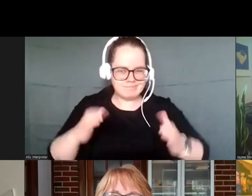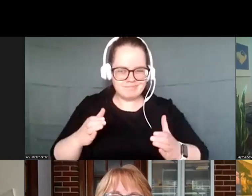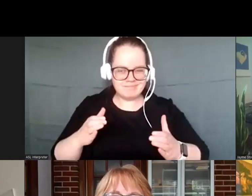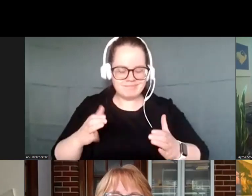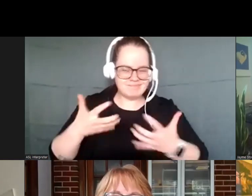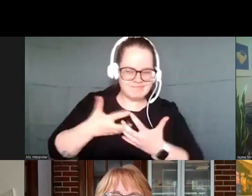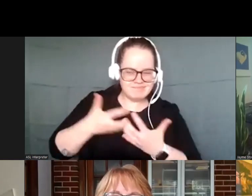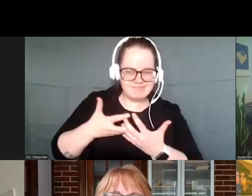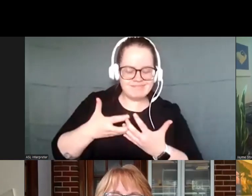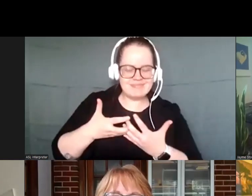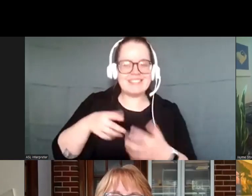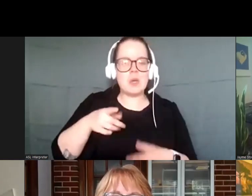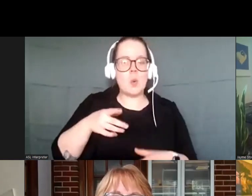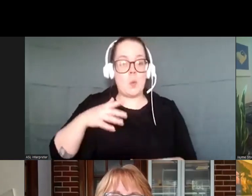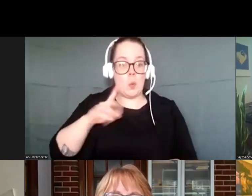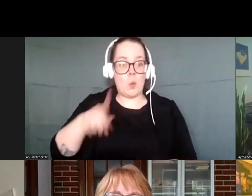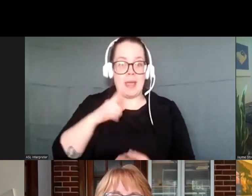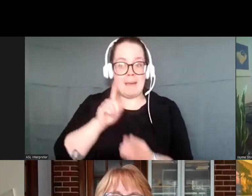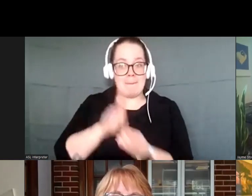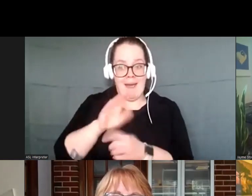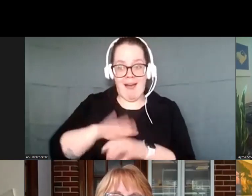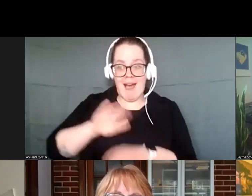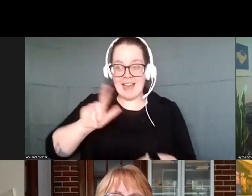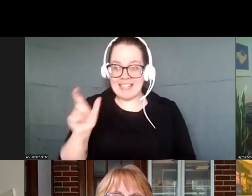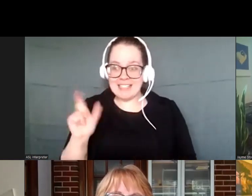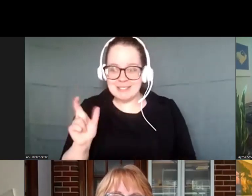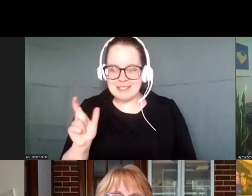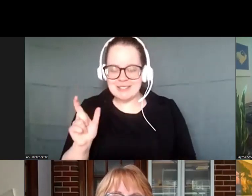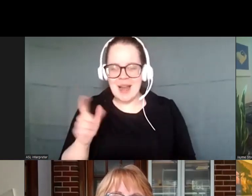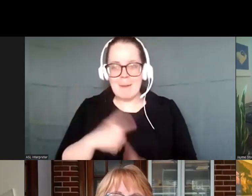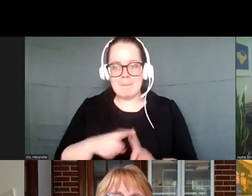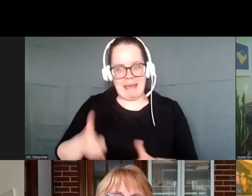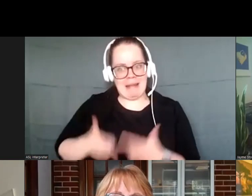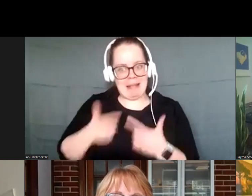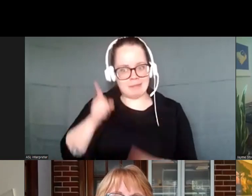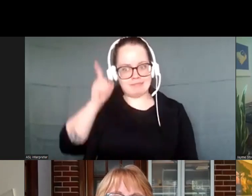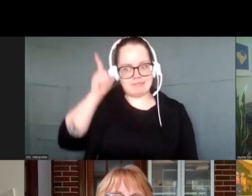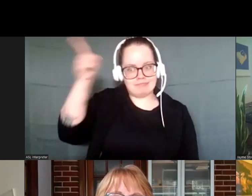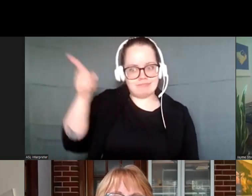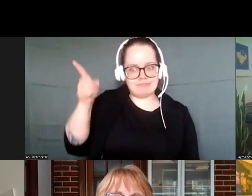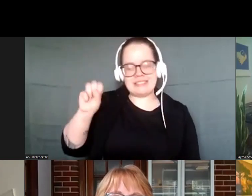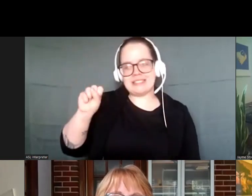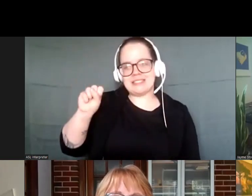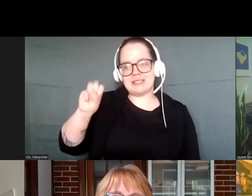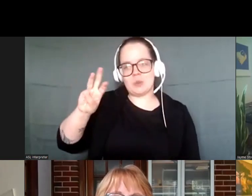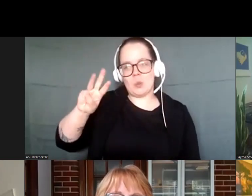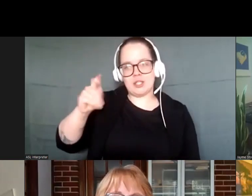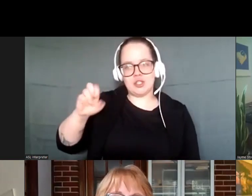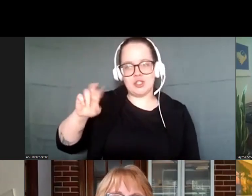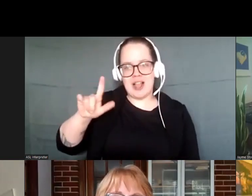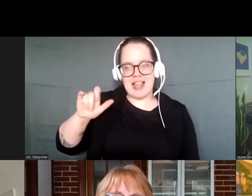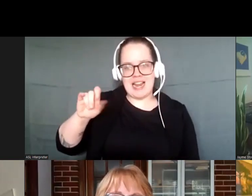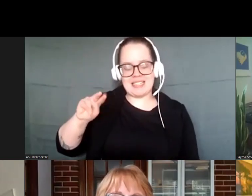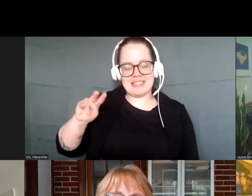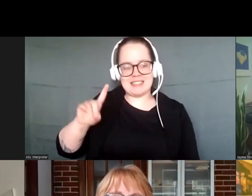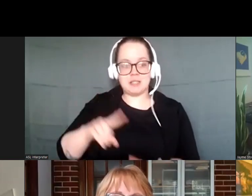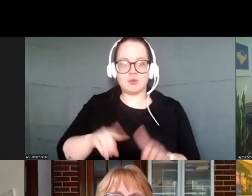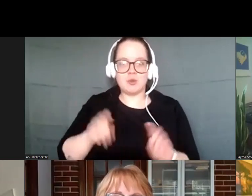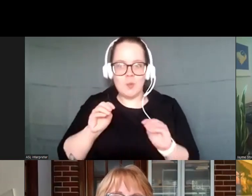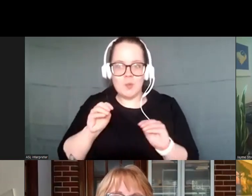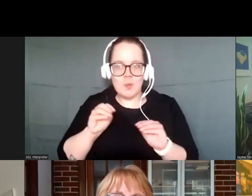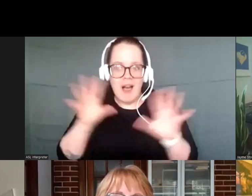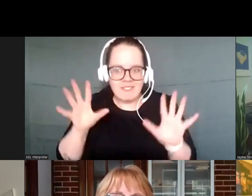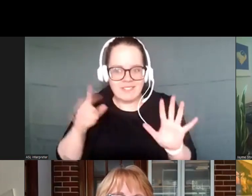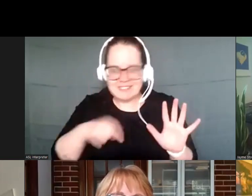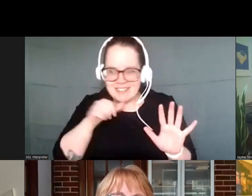Europe, in Switzerland and Ireland. So obviously we're not doing live shows, but we are recording a lot of music and